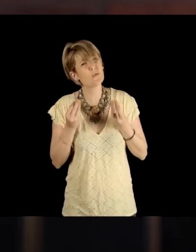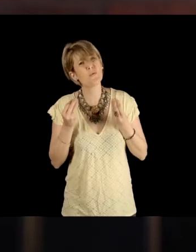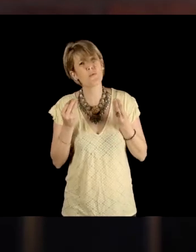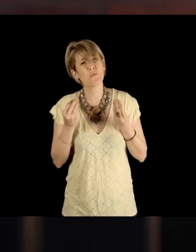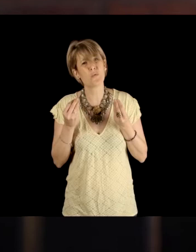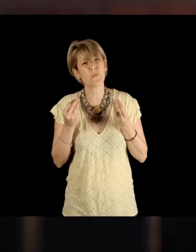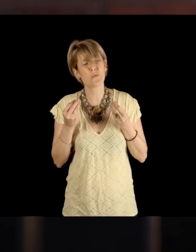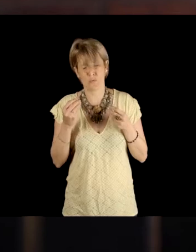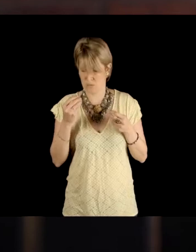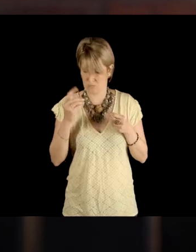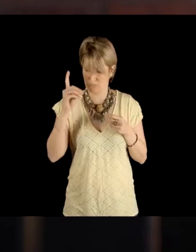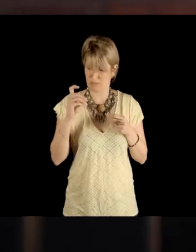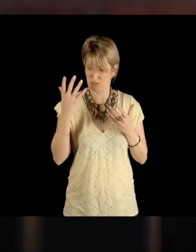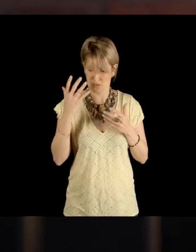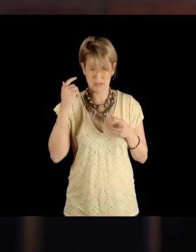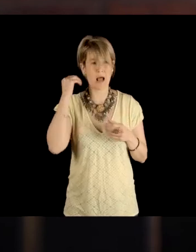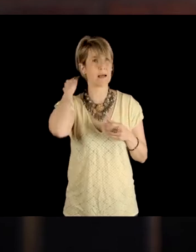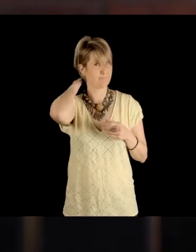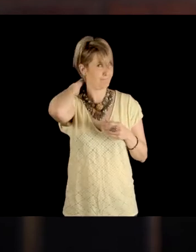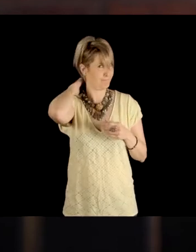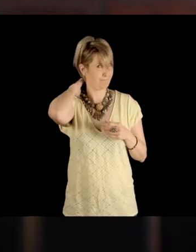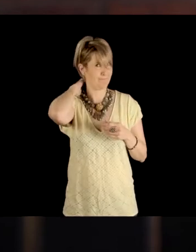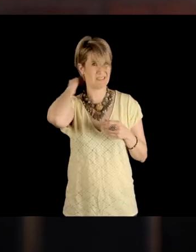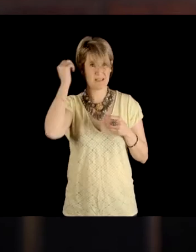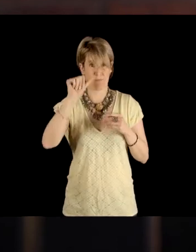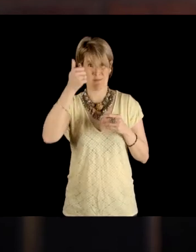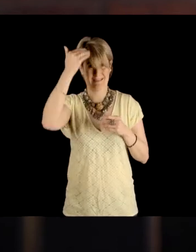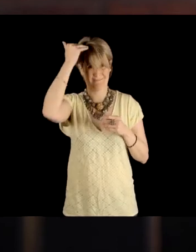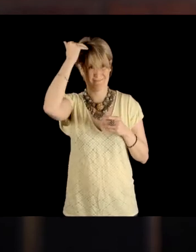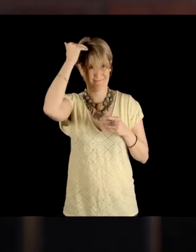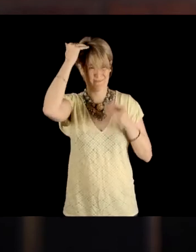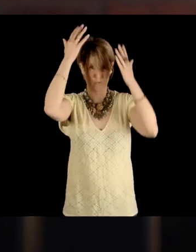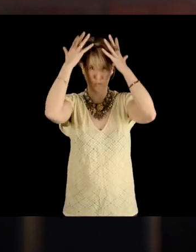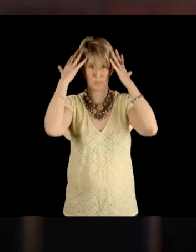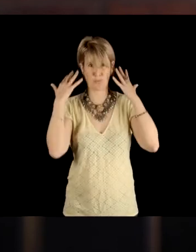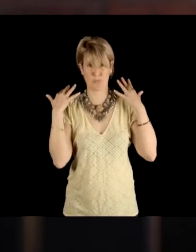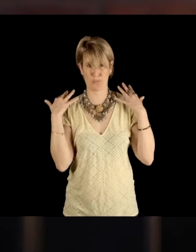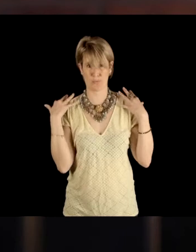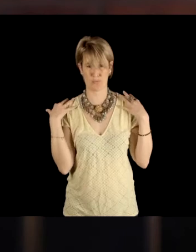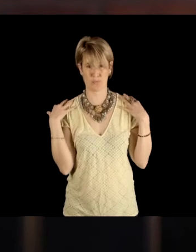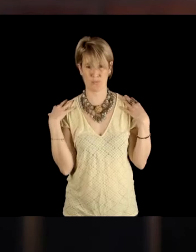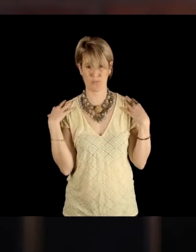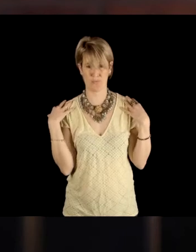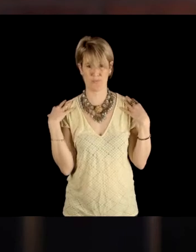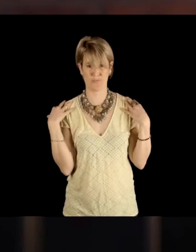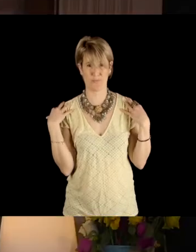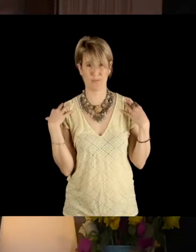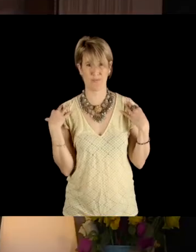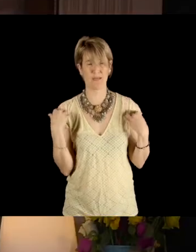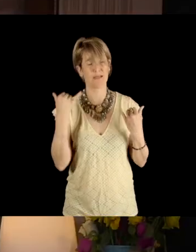fill up the vacuum left behind by the removal of complexities and impurities.